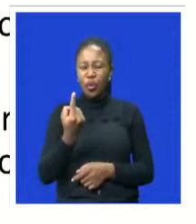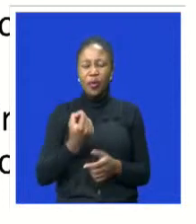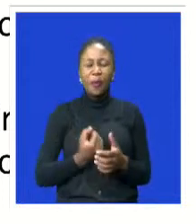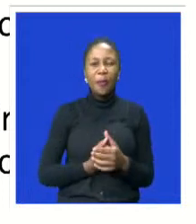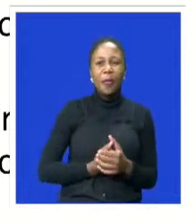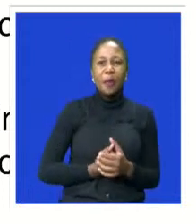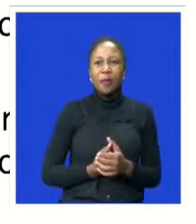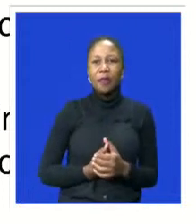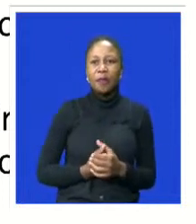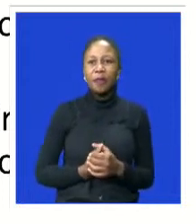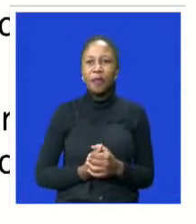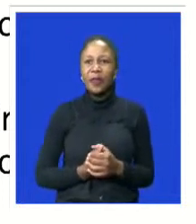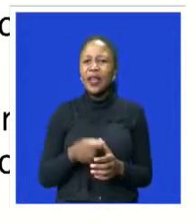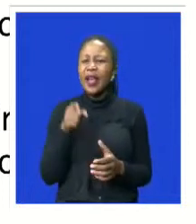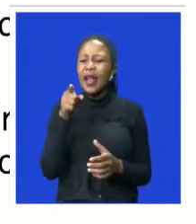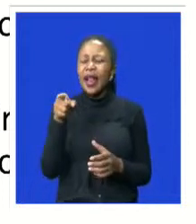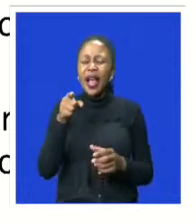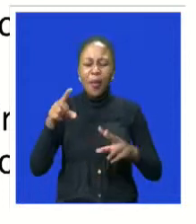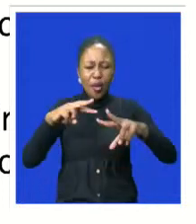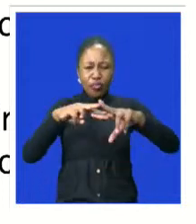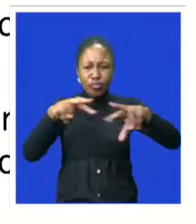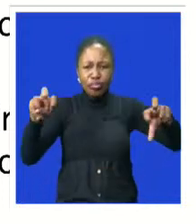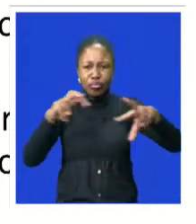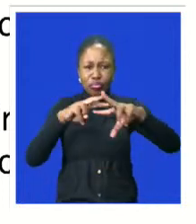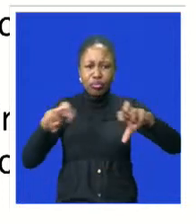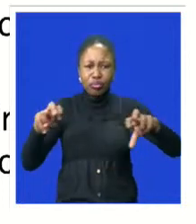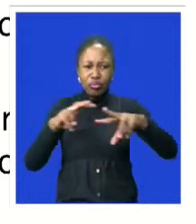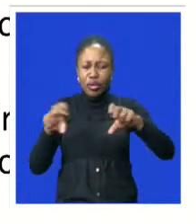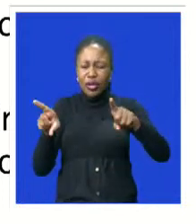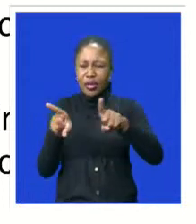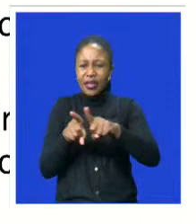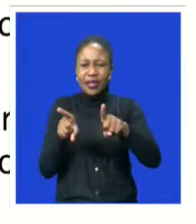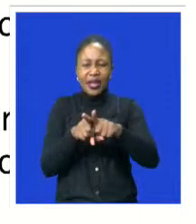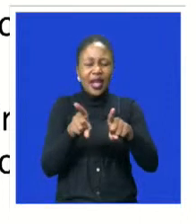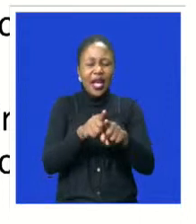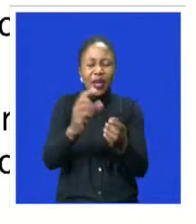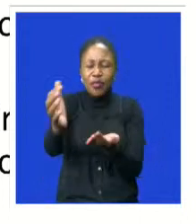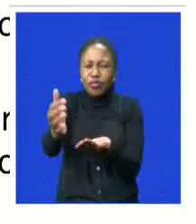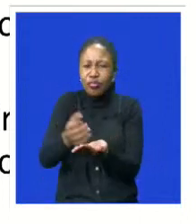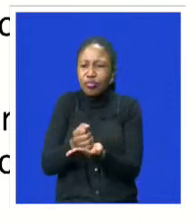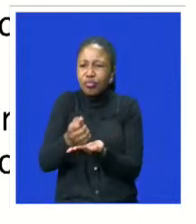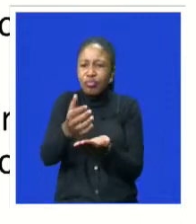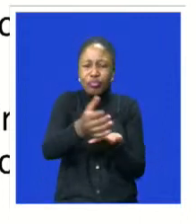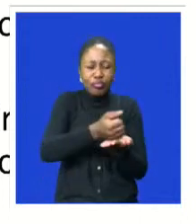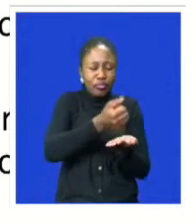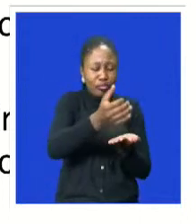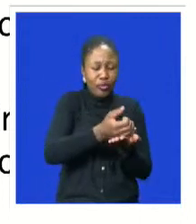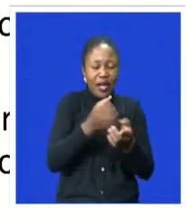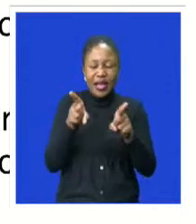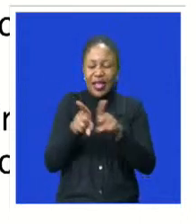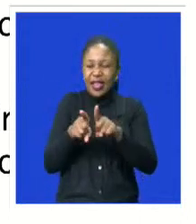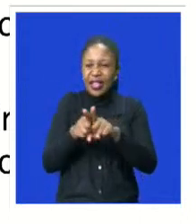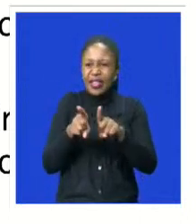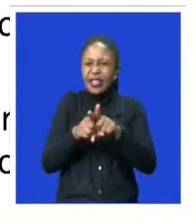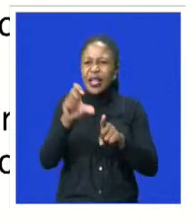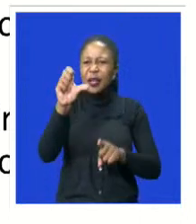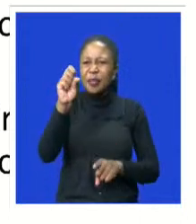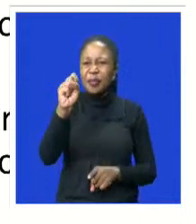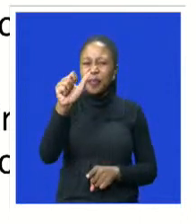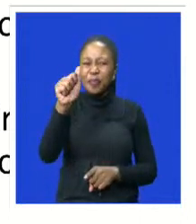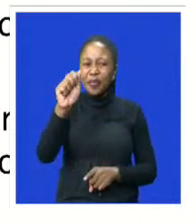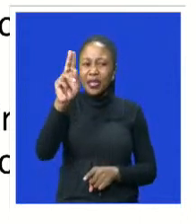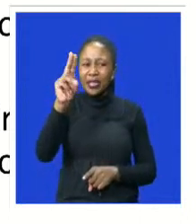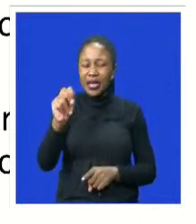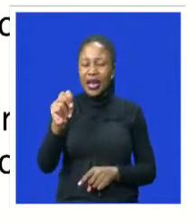also hunter-gatherers like the San. They were also hunter-gatherers like the San,